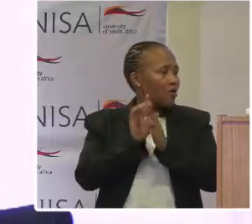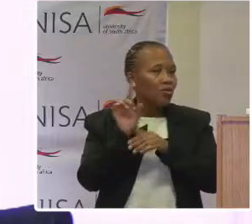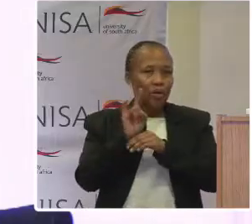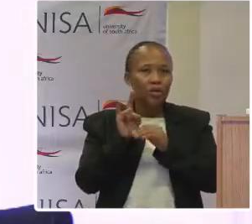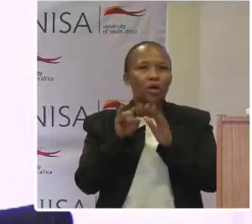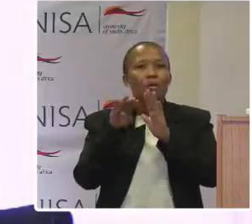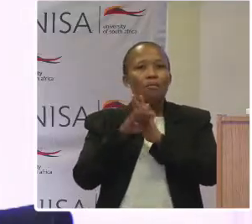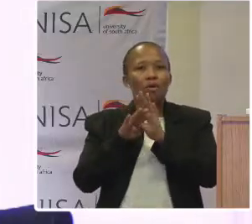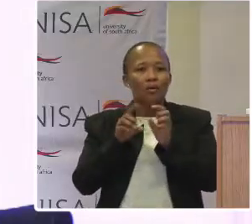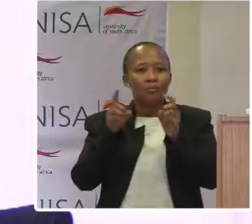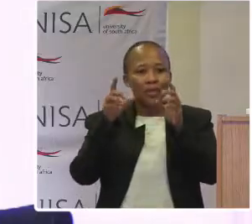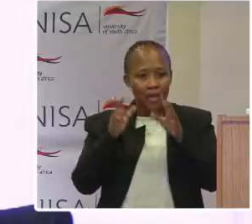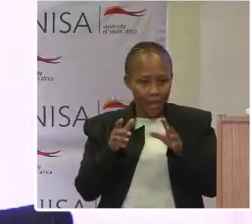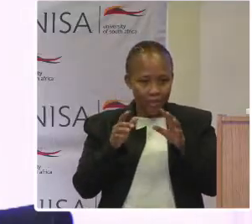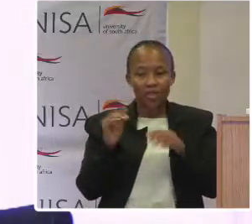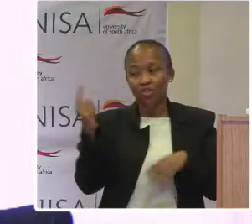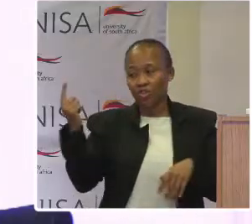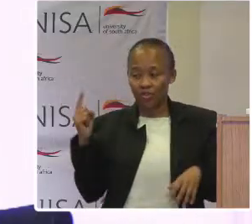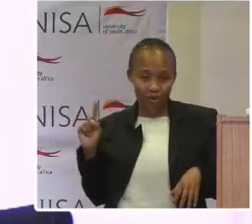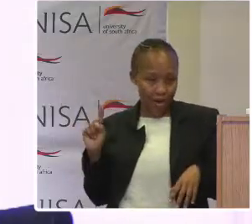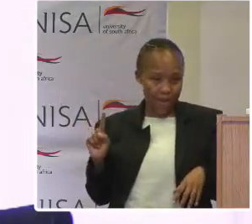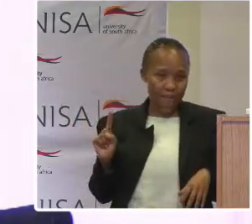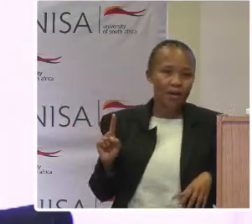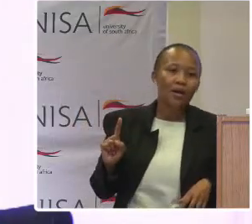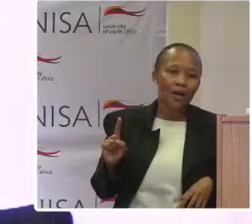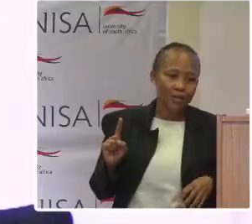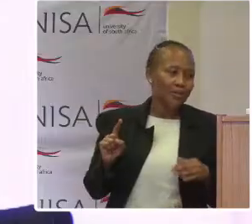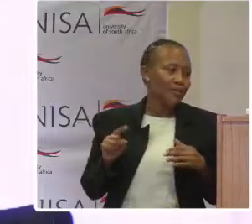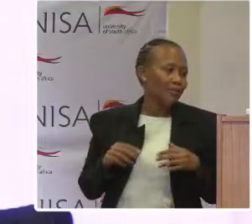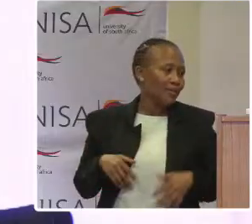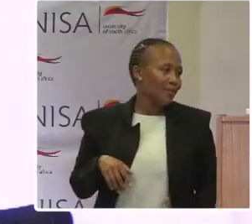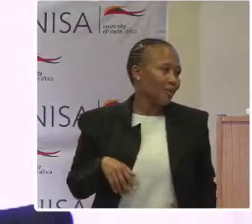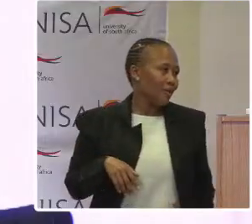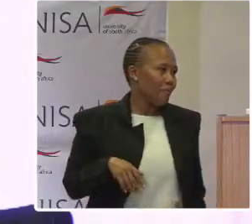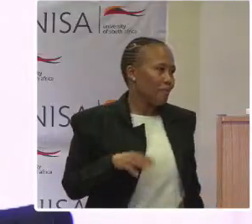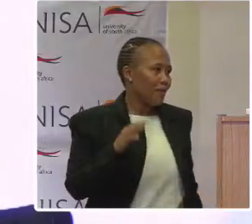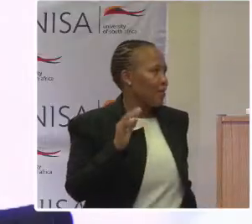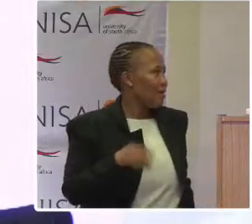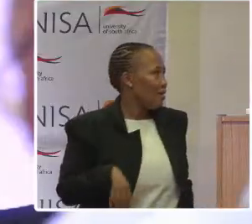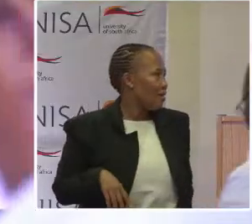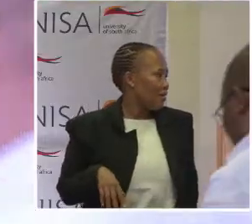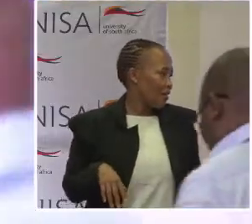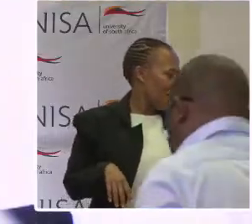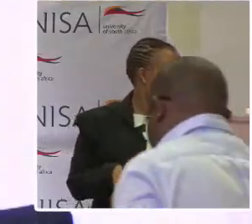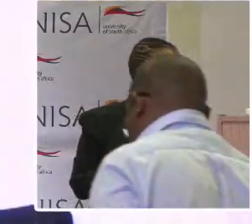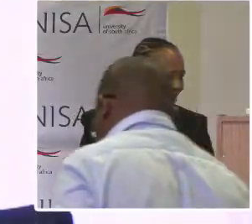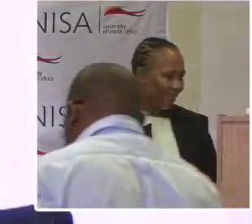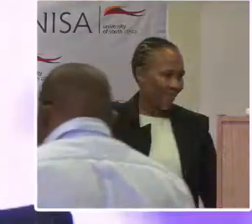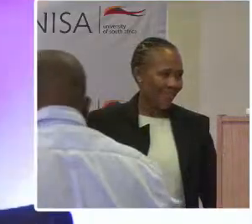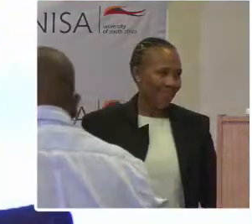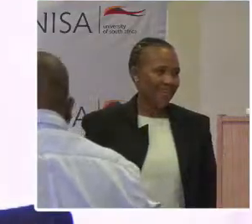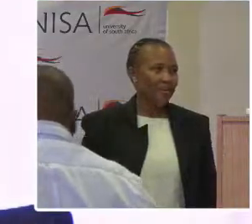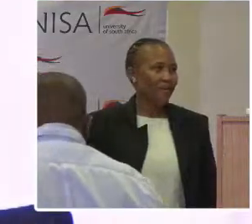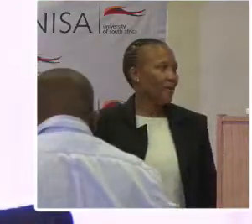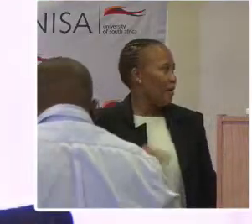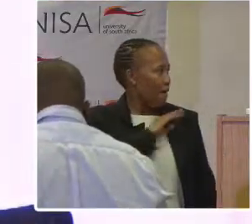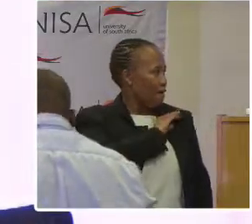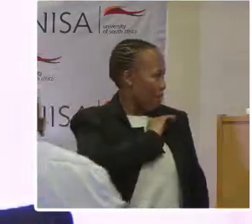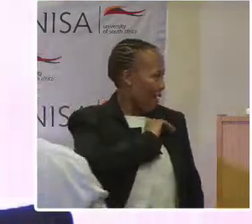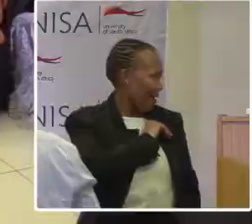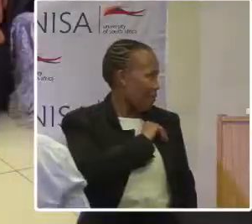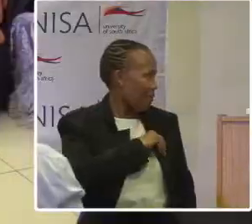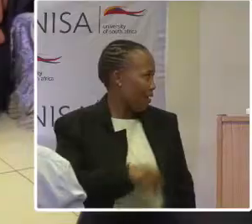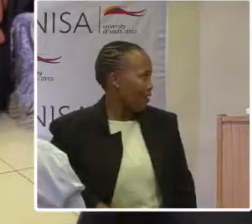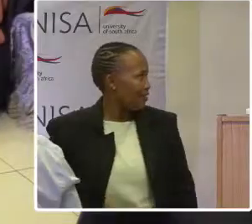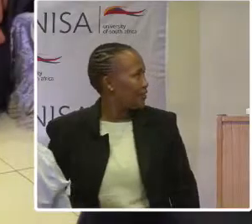program director to come on stage and direct. Mina, I was moderating, and let him come and